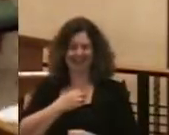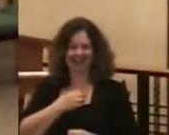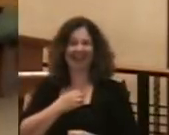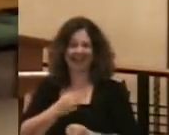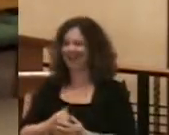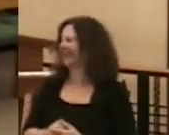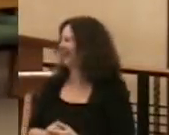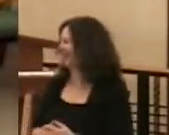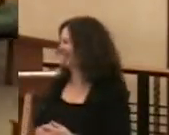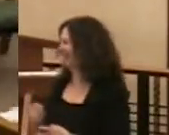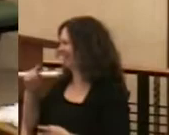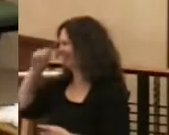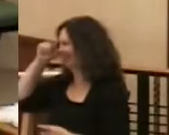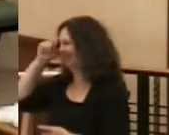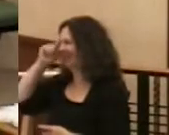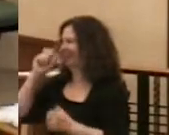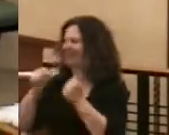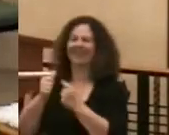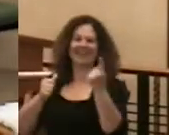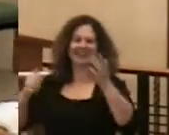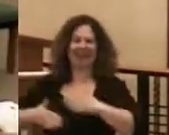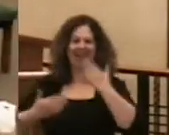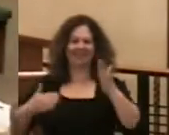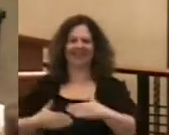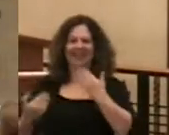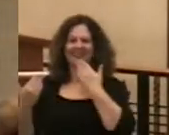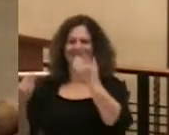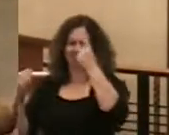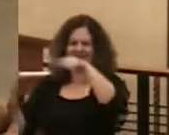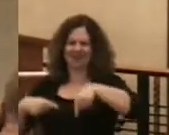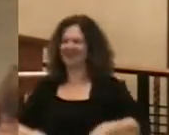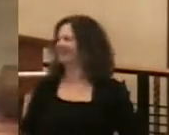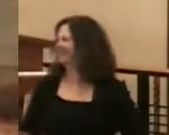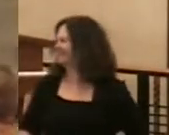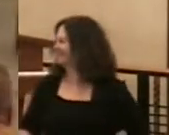Here you go. Everybody's happy. Thanks for coming up.